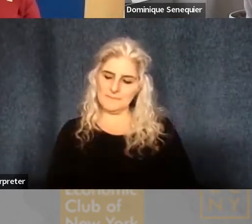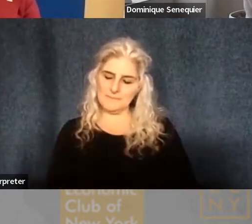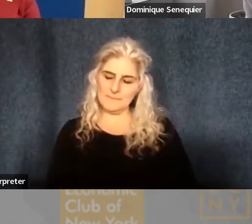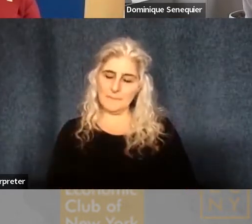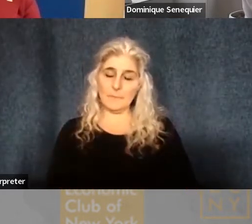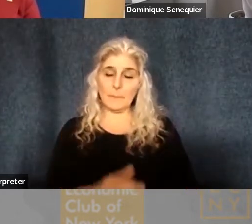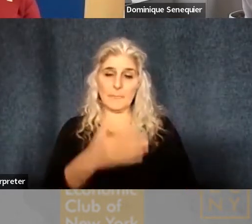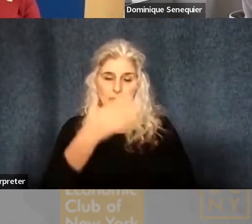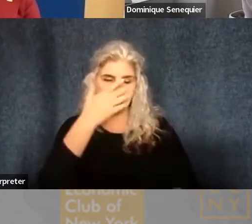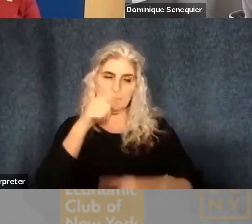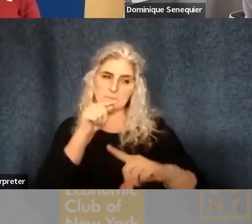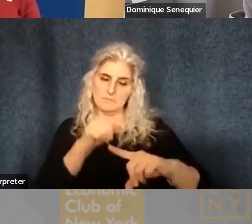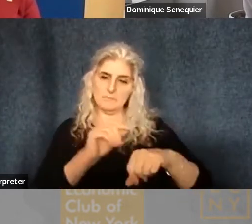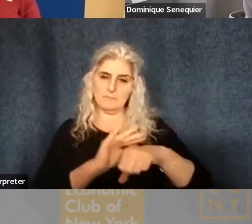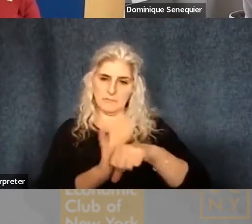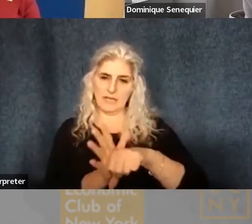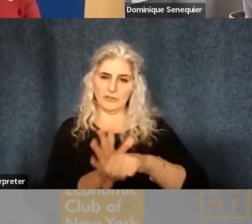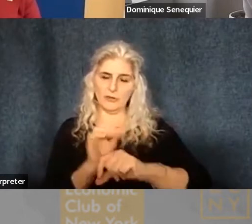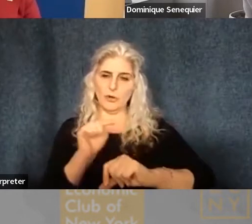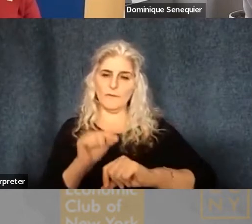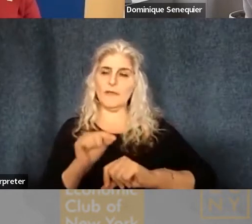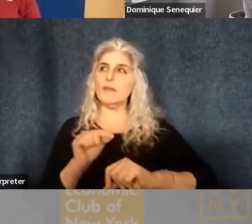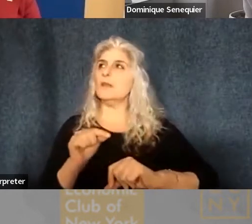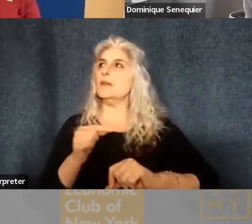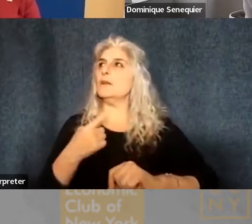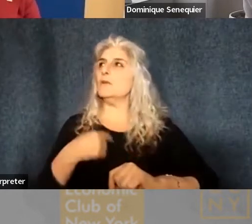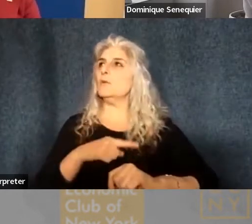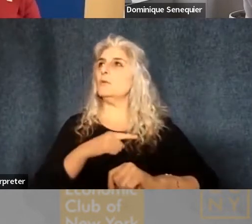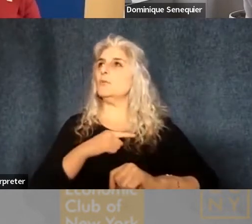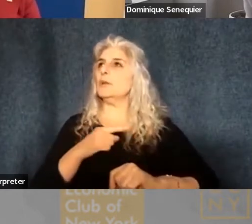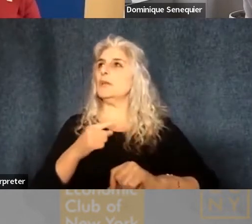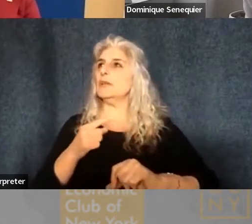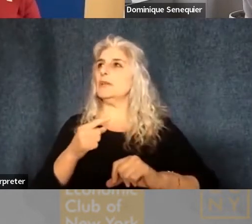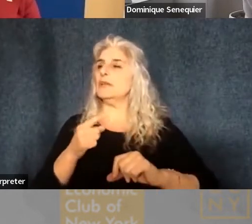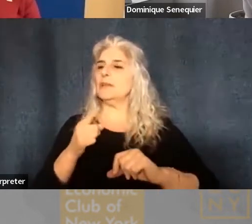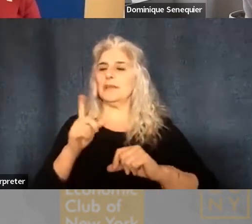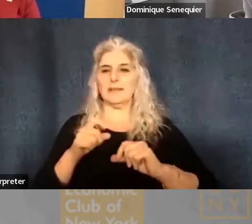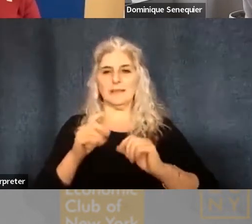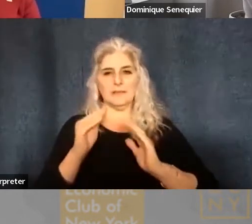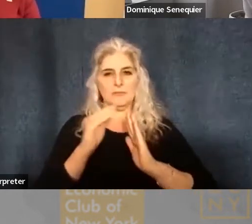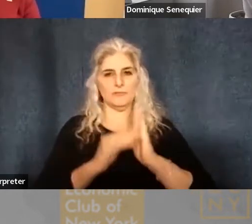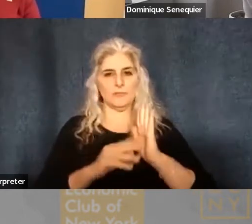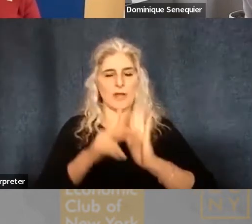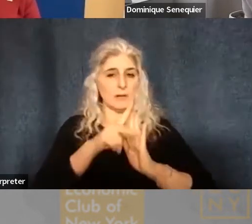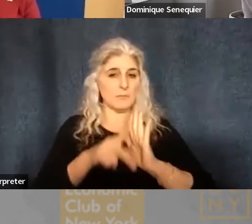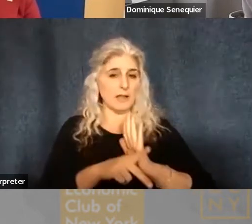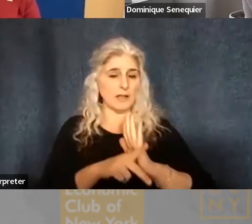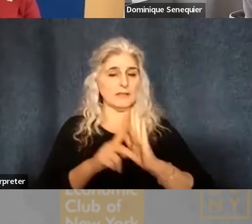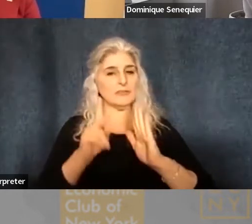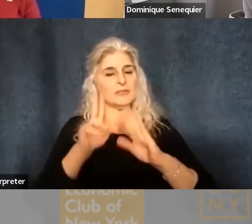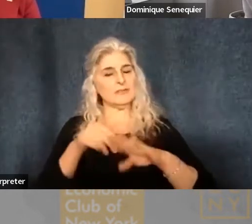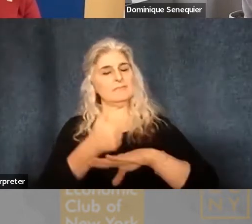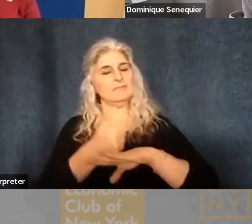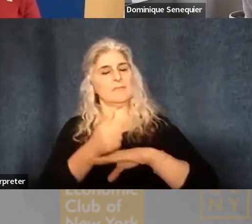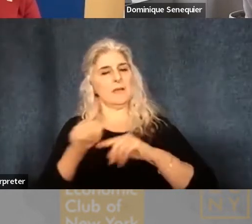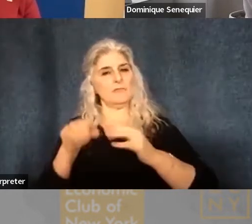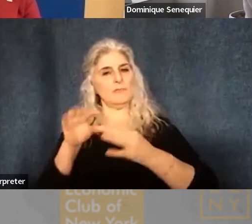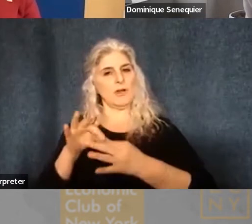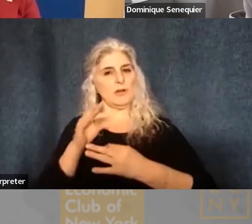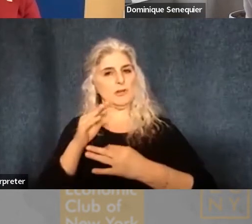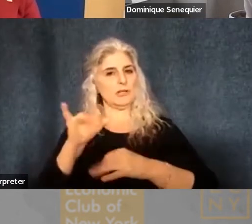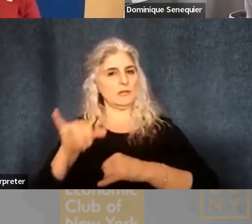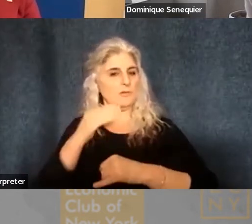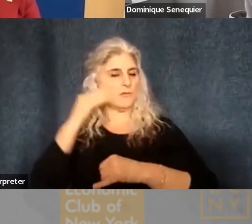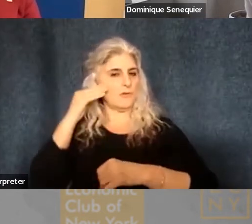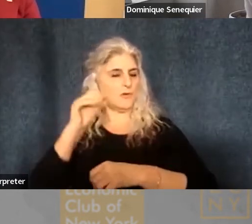because of COVID, we had to draw a policy of home working. And after, let's